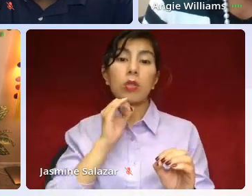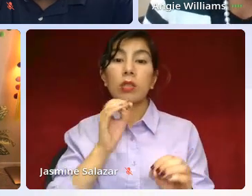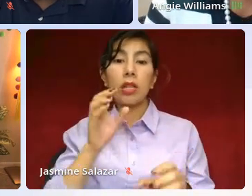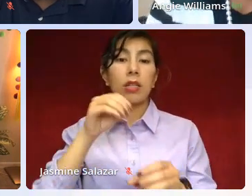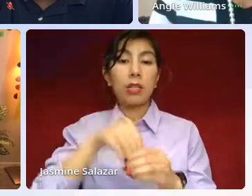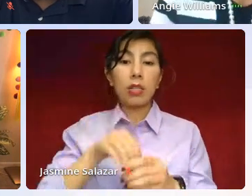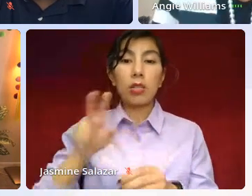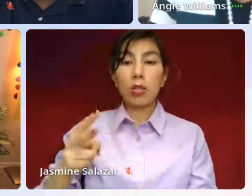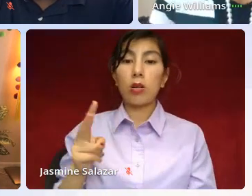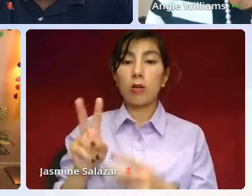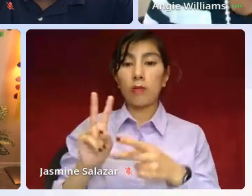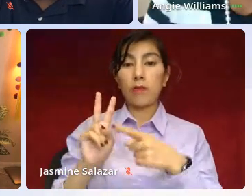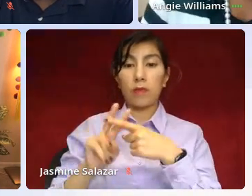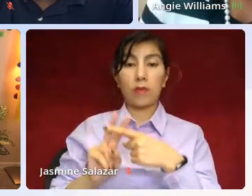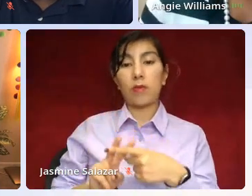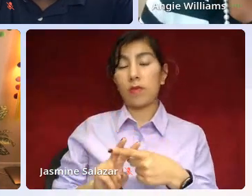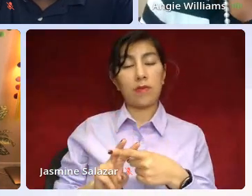vocabulary.